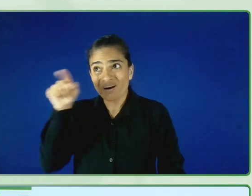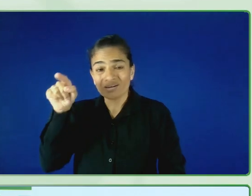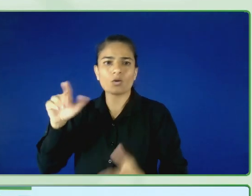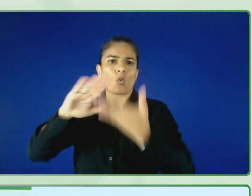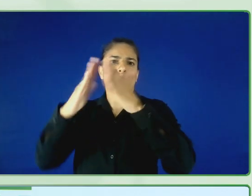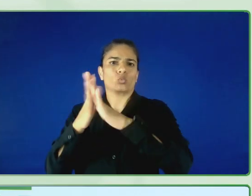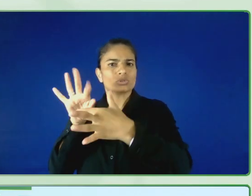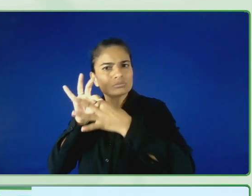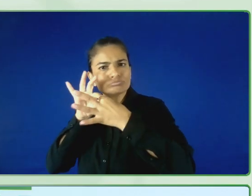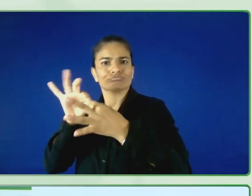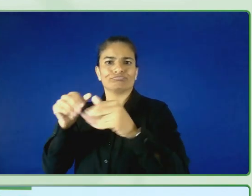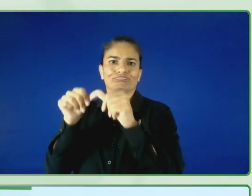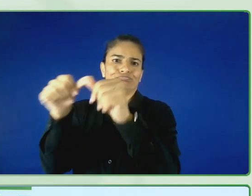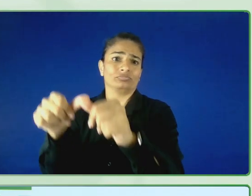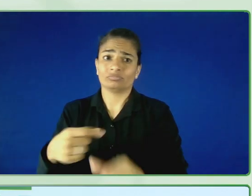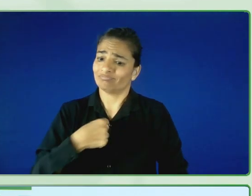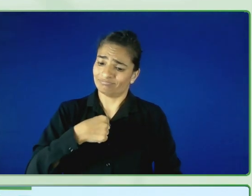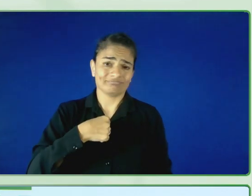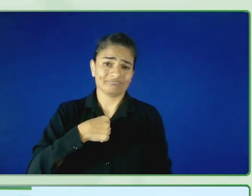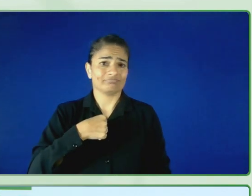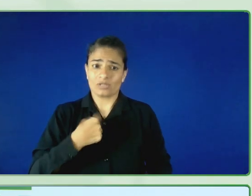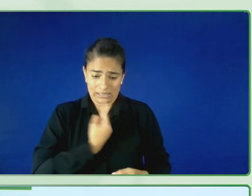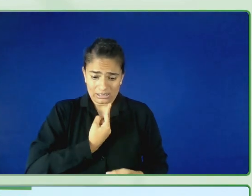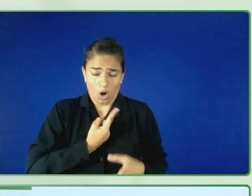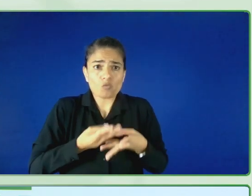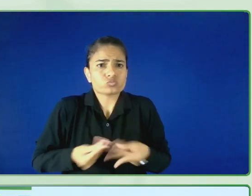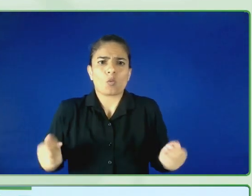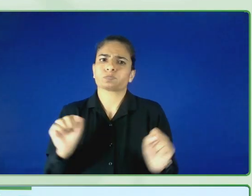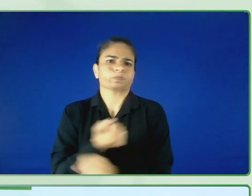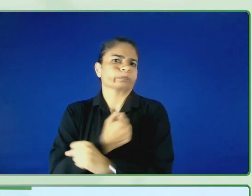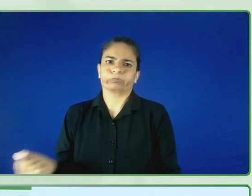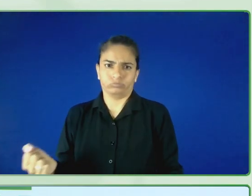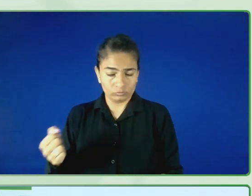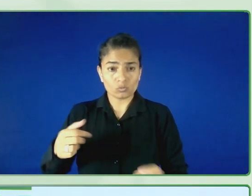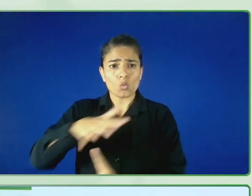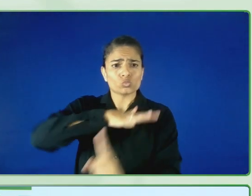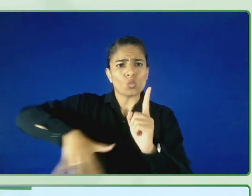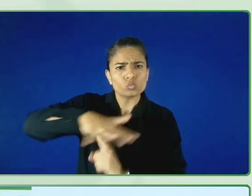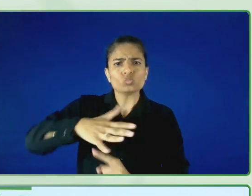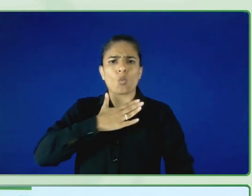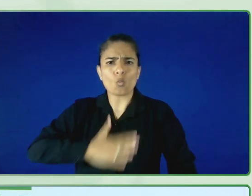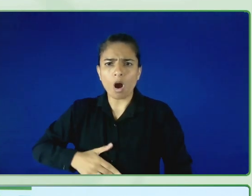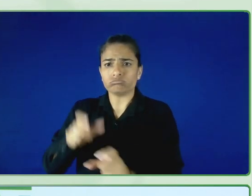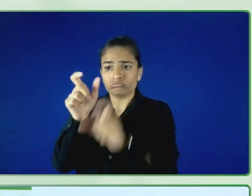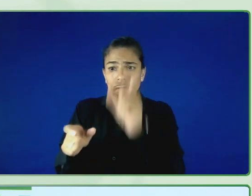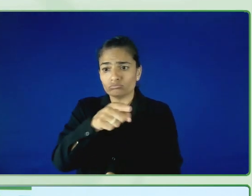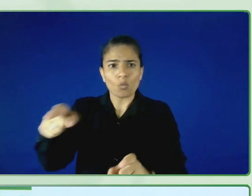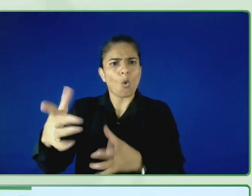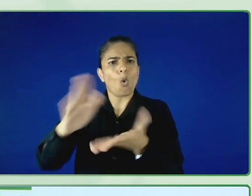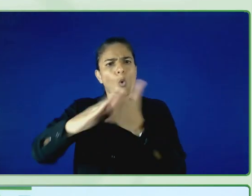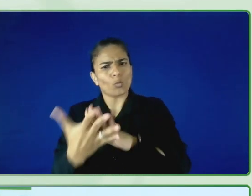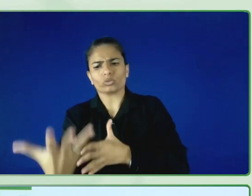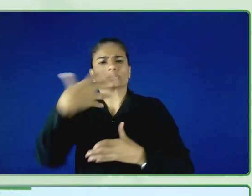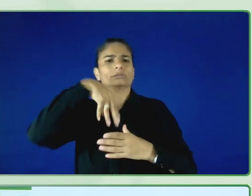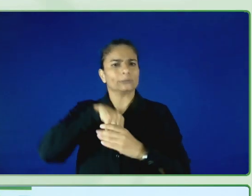social entrepreneurship. This is what makes us unique, and this is what makes us different. Our impact so far, we have had 11 startups